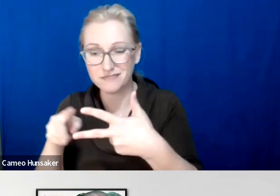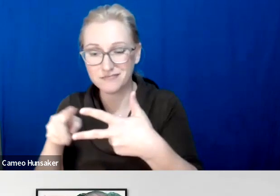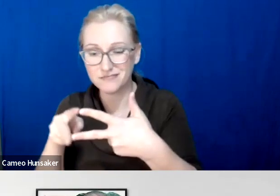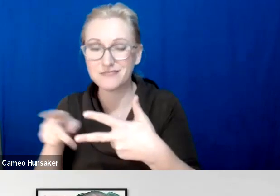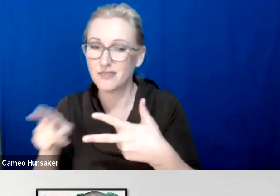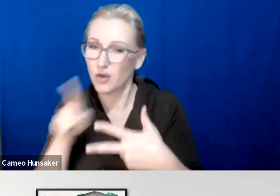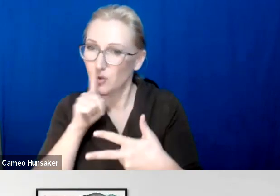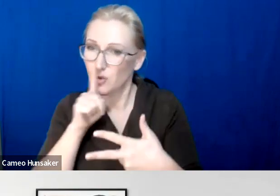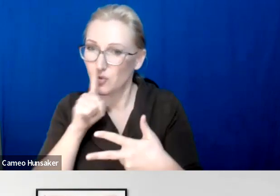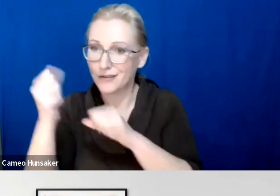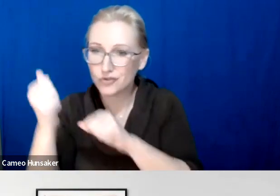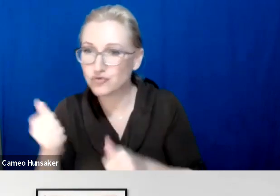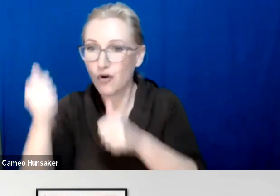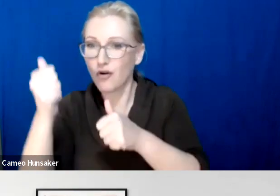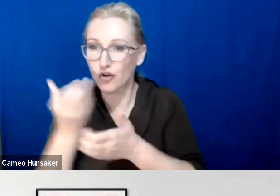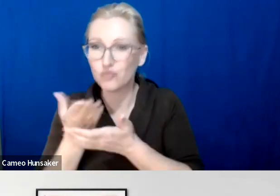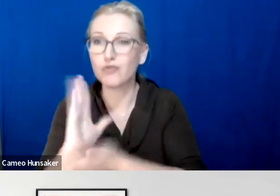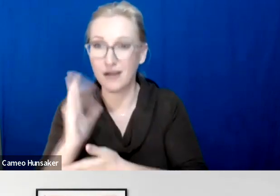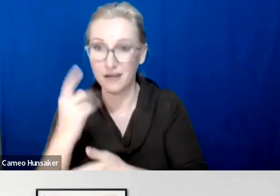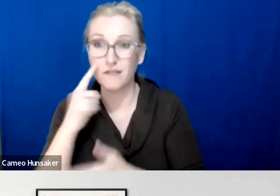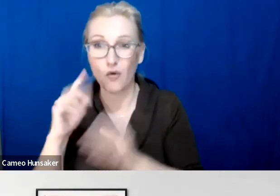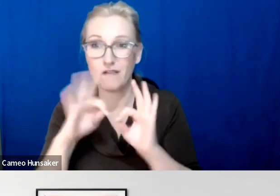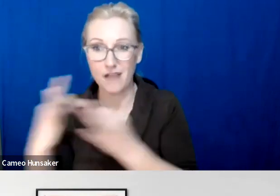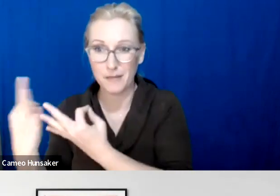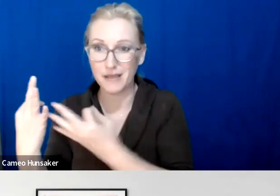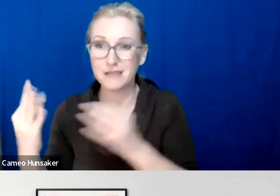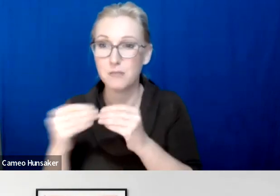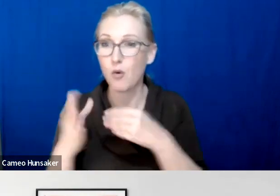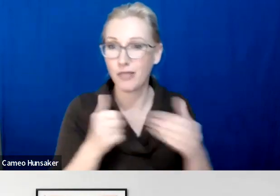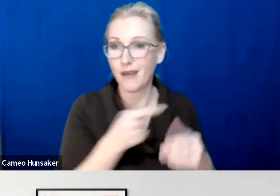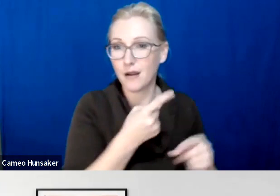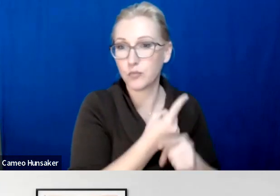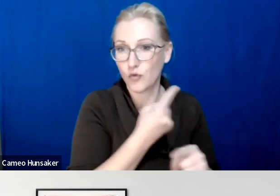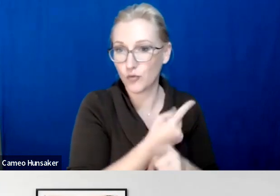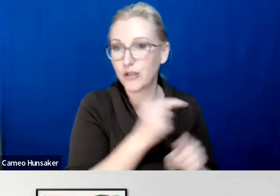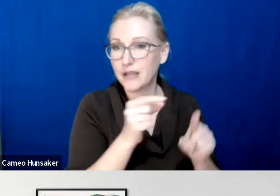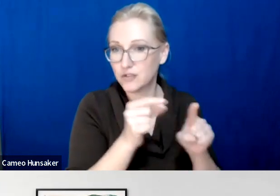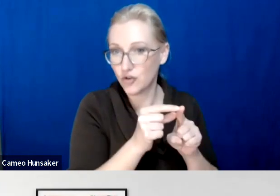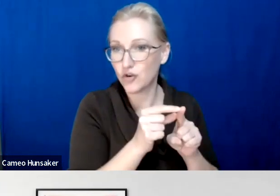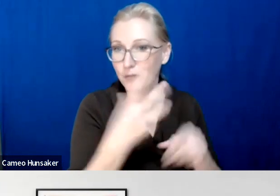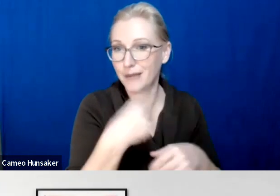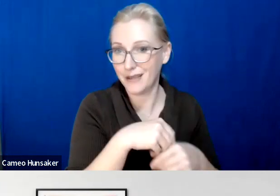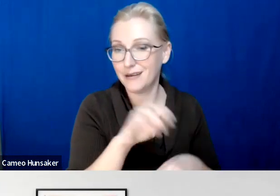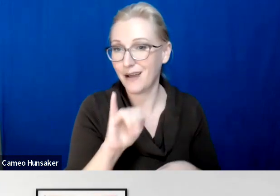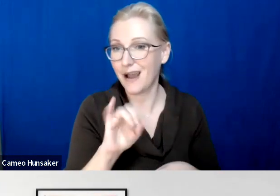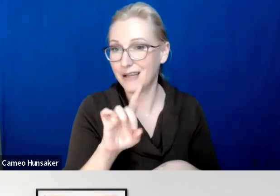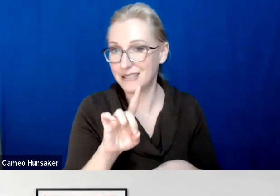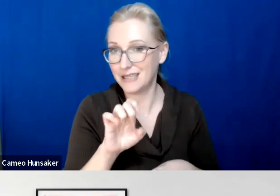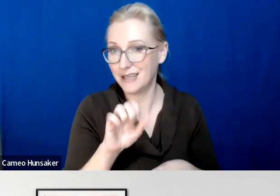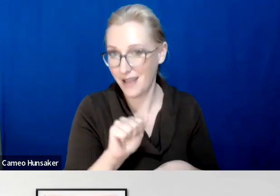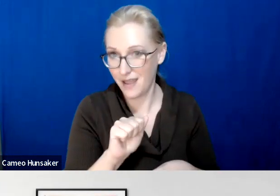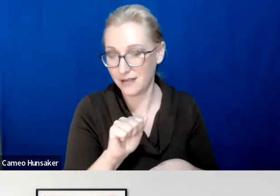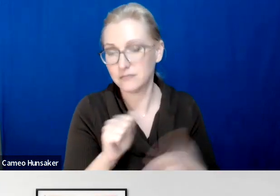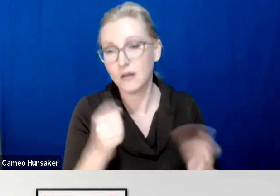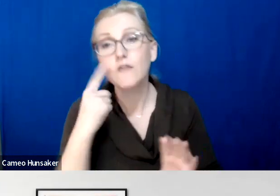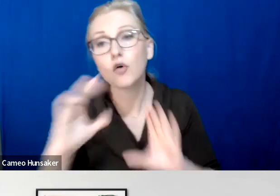actually a stronger right for families than the appropriate term is under IDEA, at least in terms of